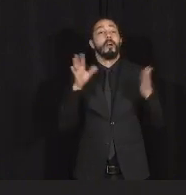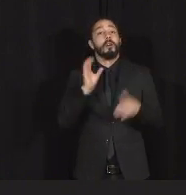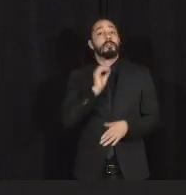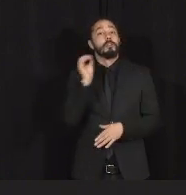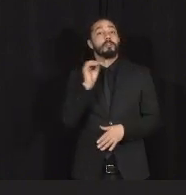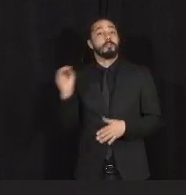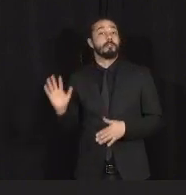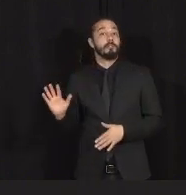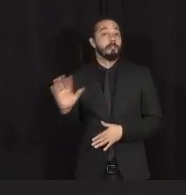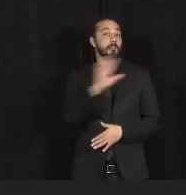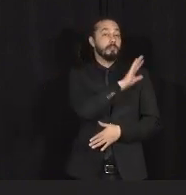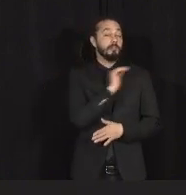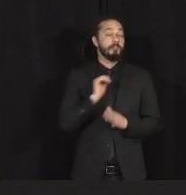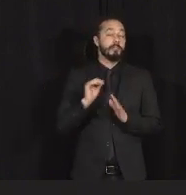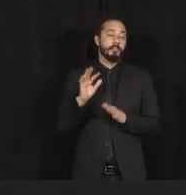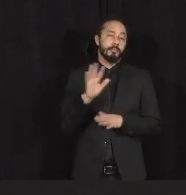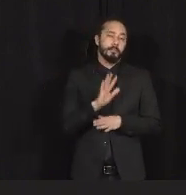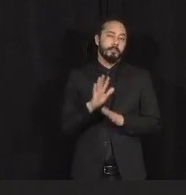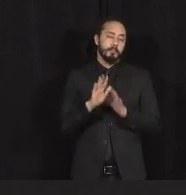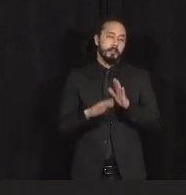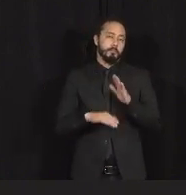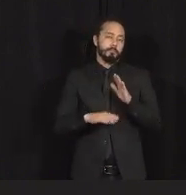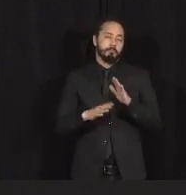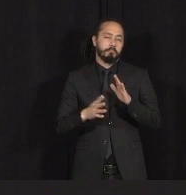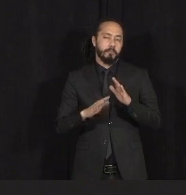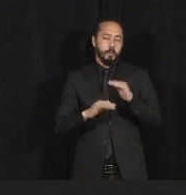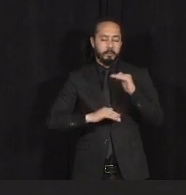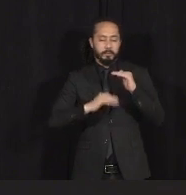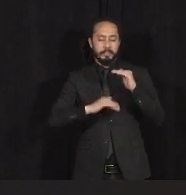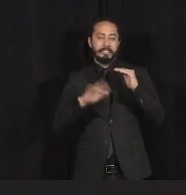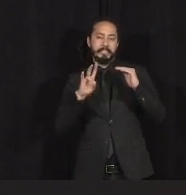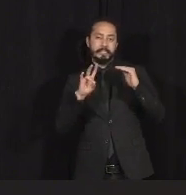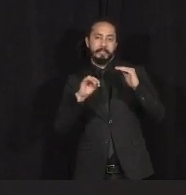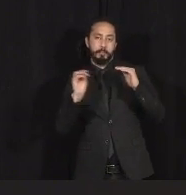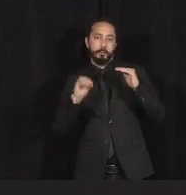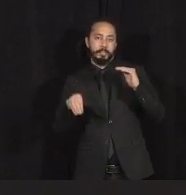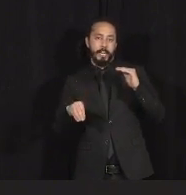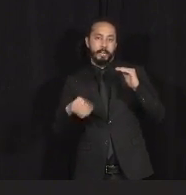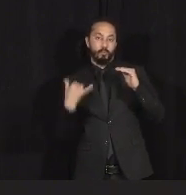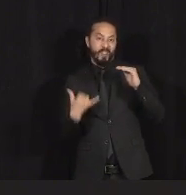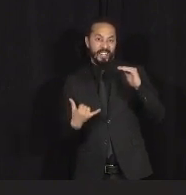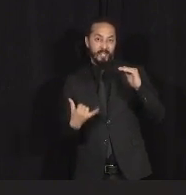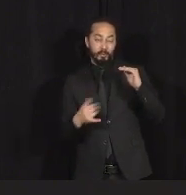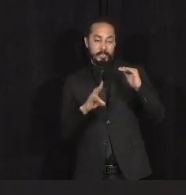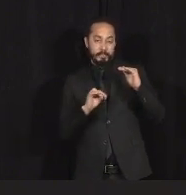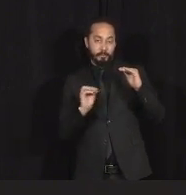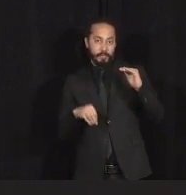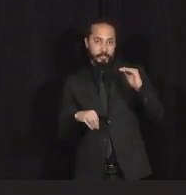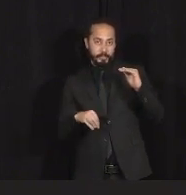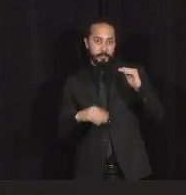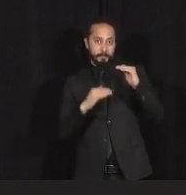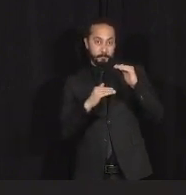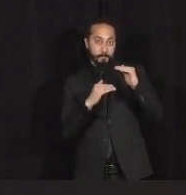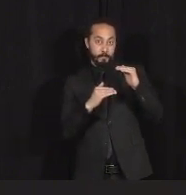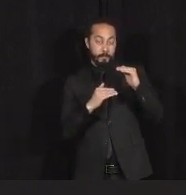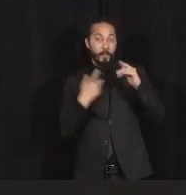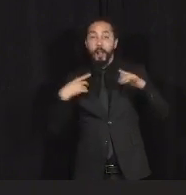little above 70% of our total ICU capacity. That's before we add the other additional